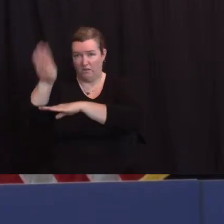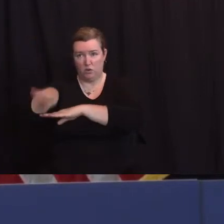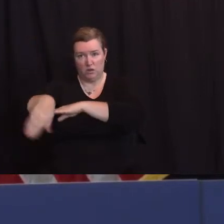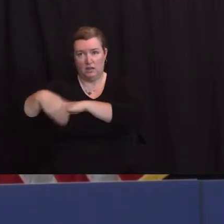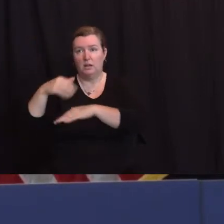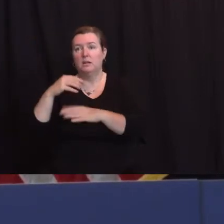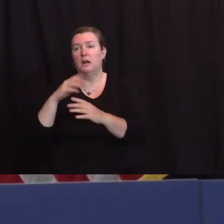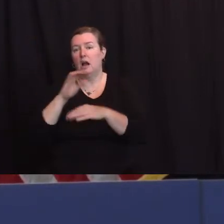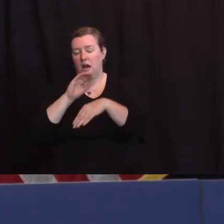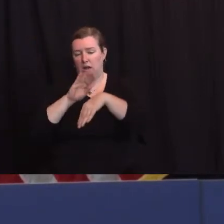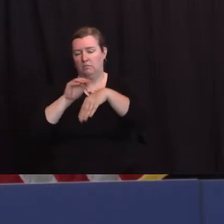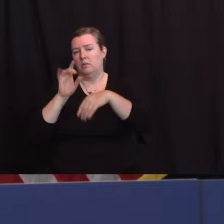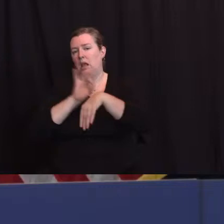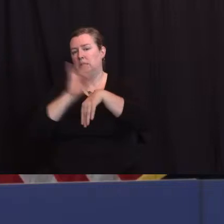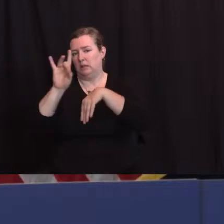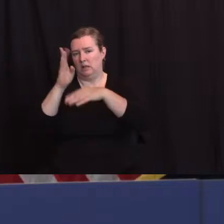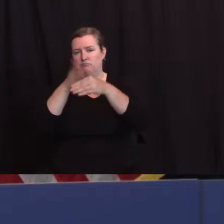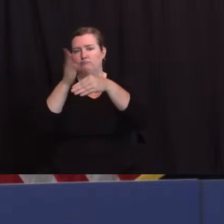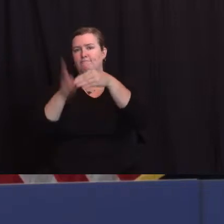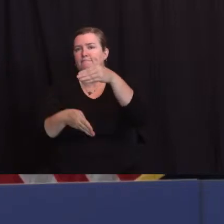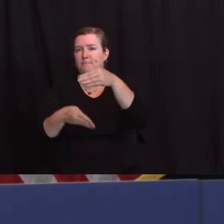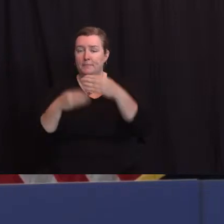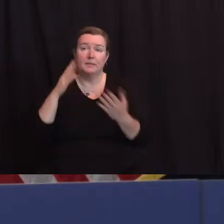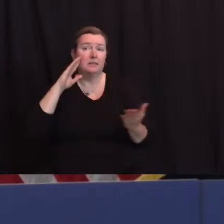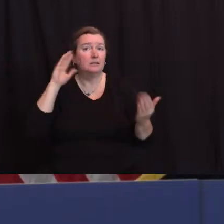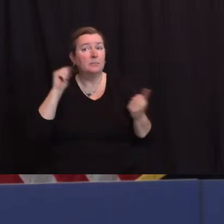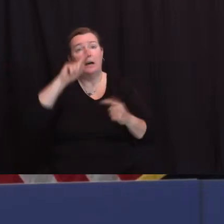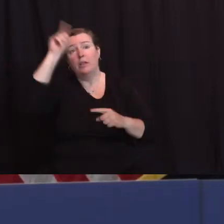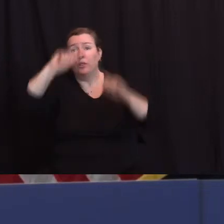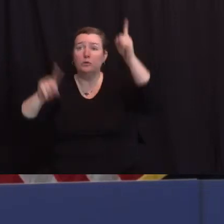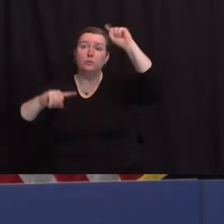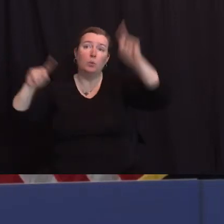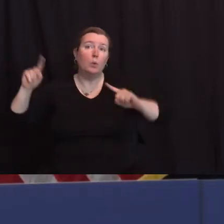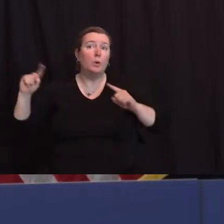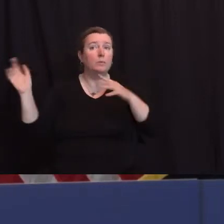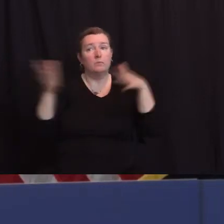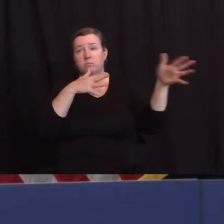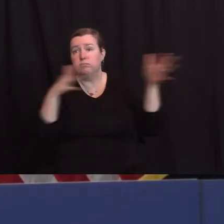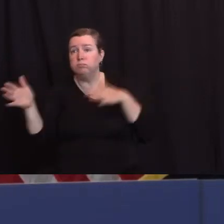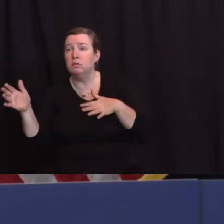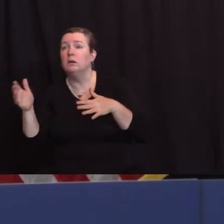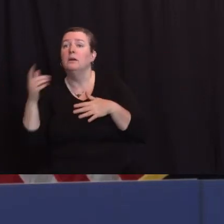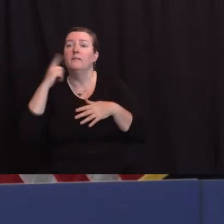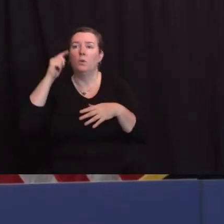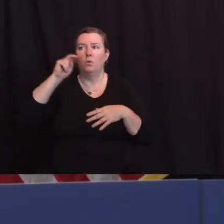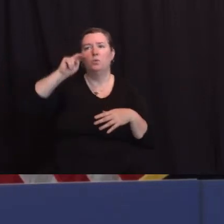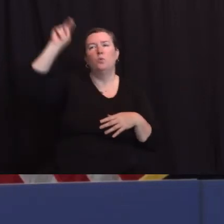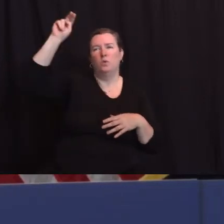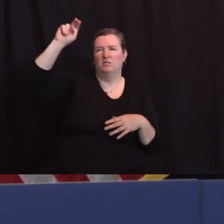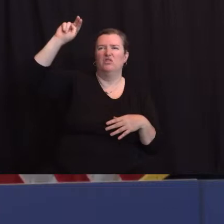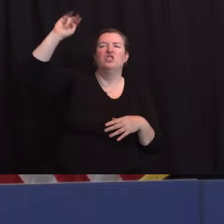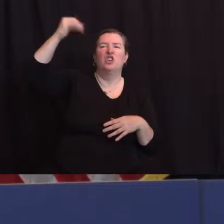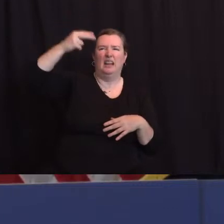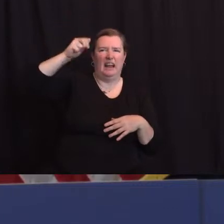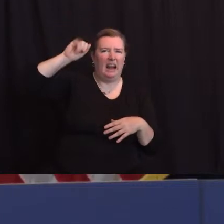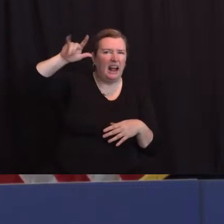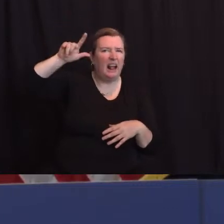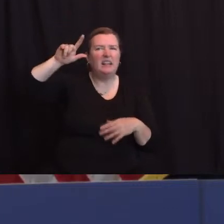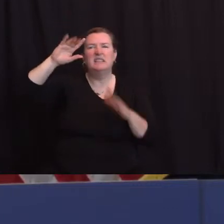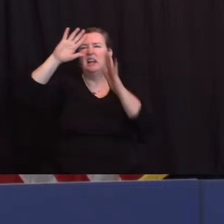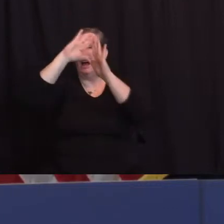We are expecting, again, thunderstorms, hail, gusty winds, again, for the northern part of the state and some of the central